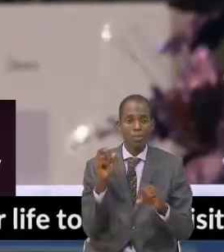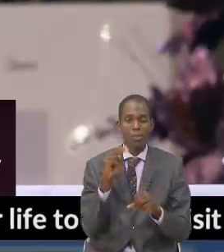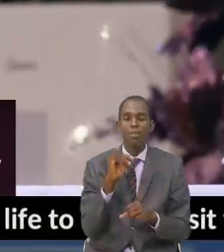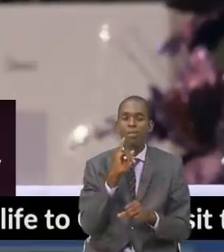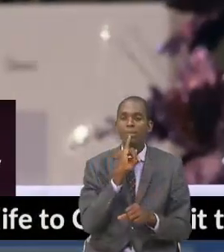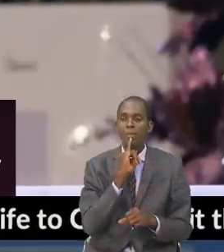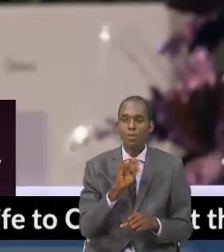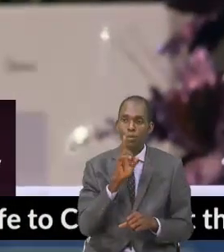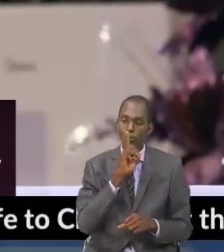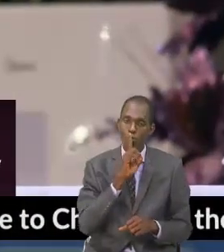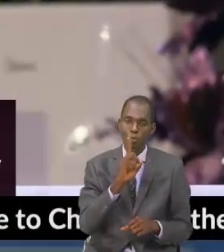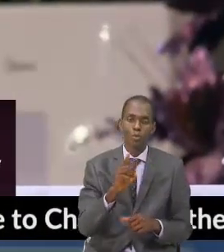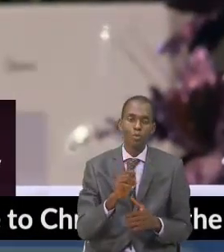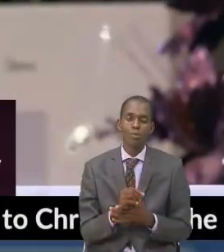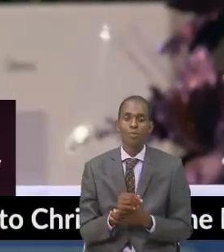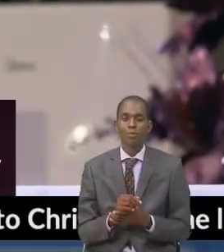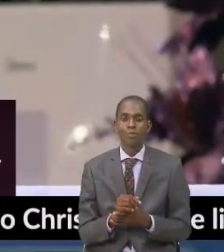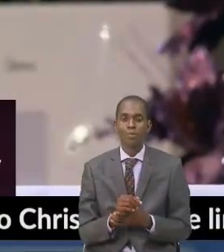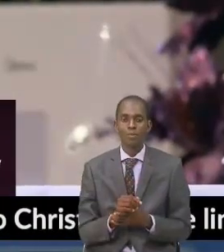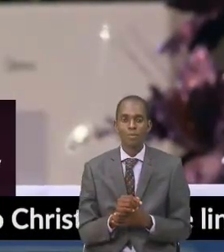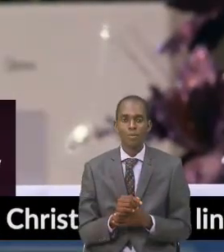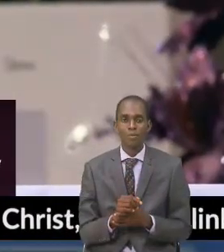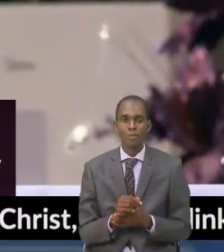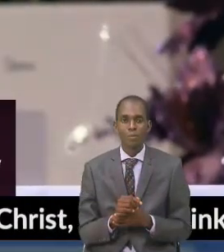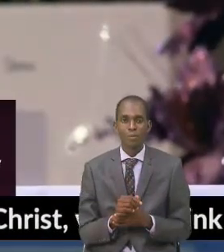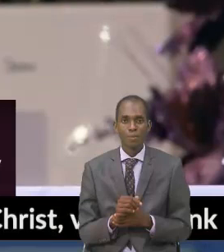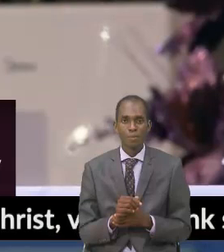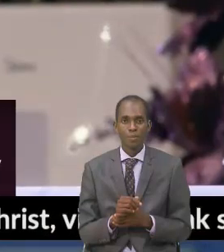And this salvation is real.